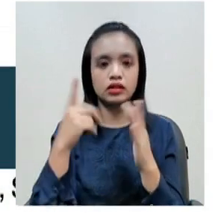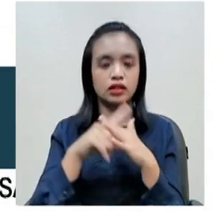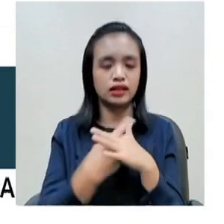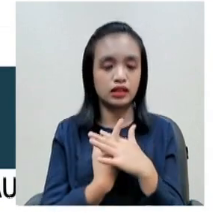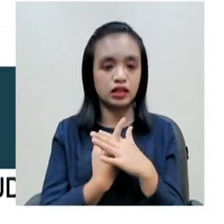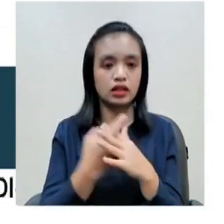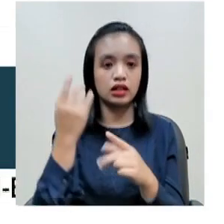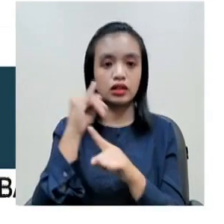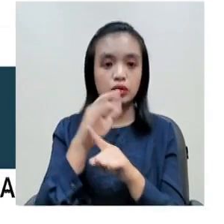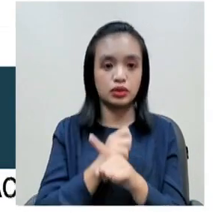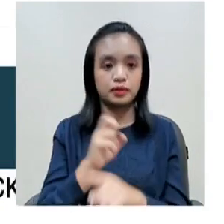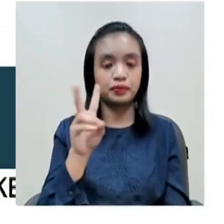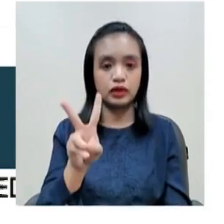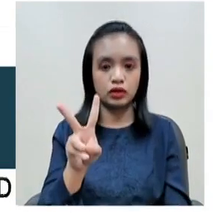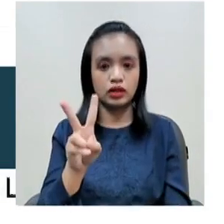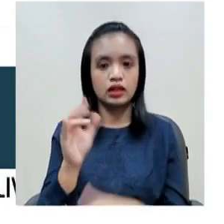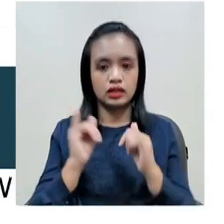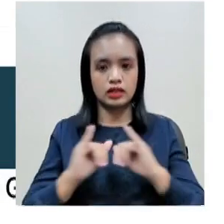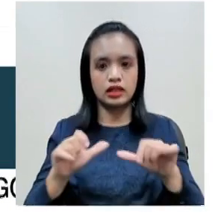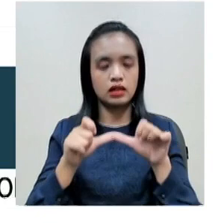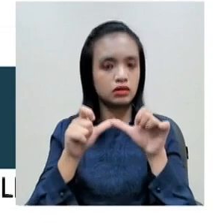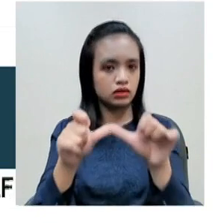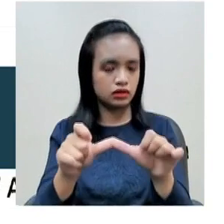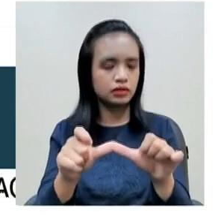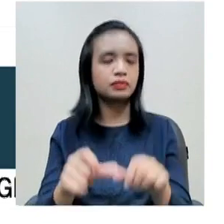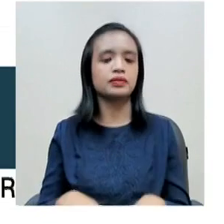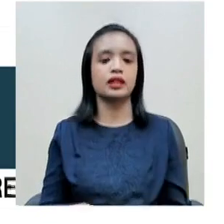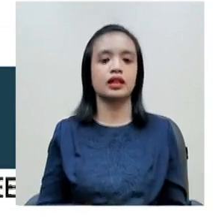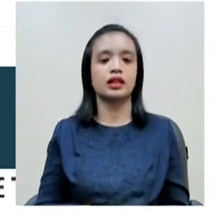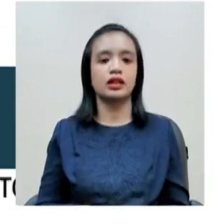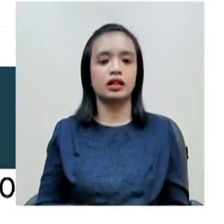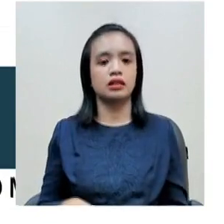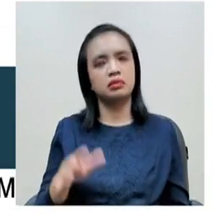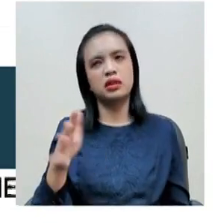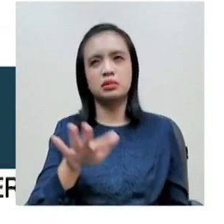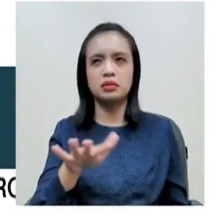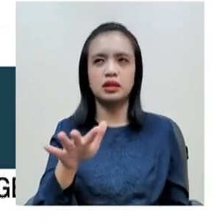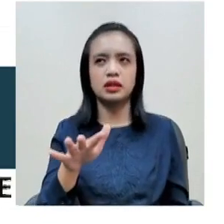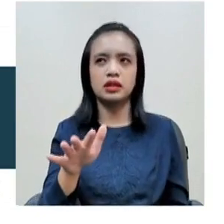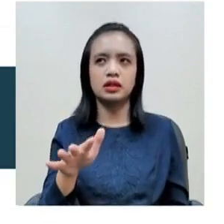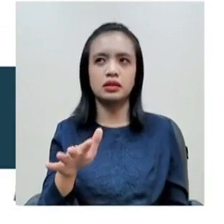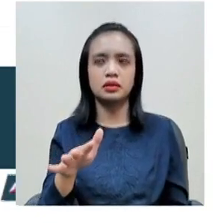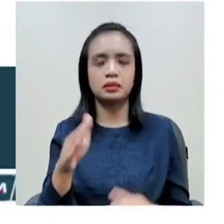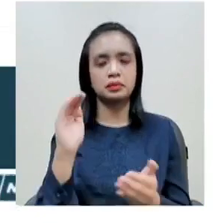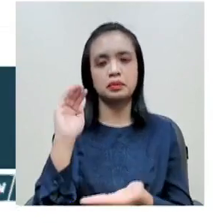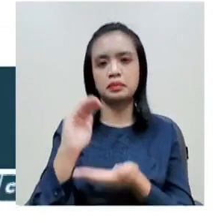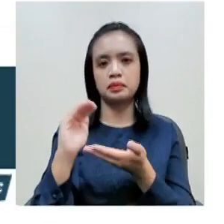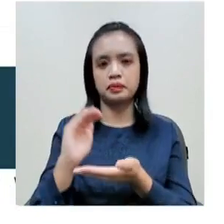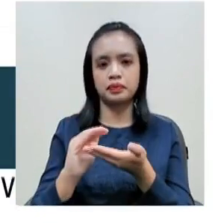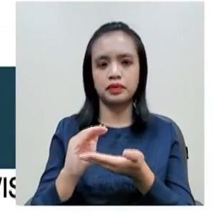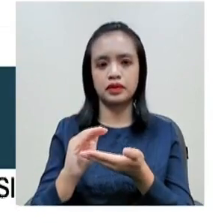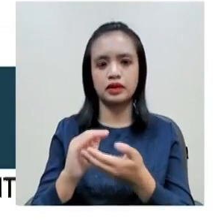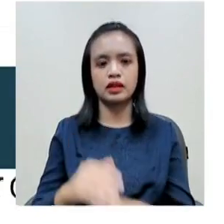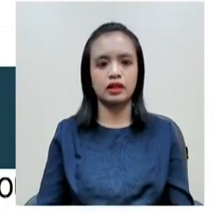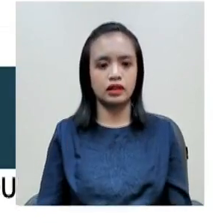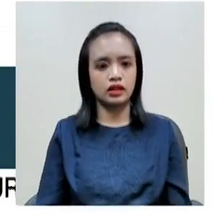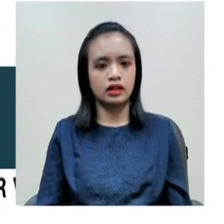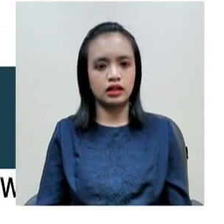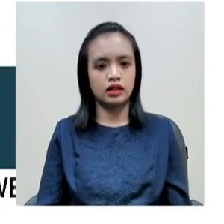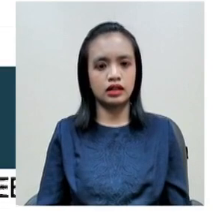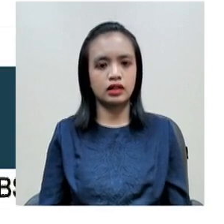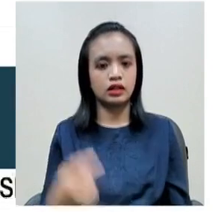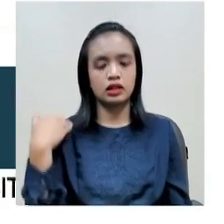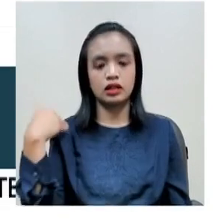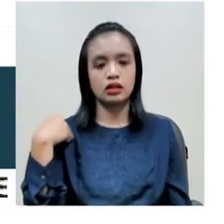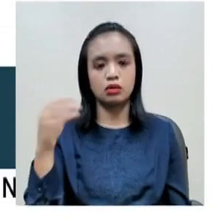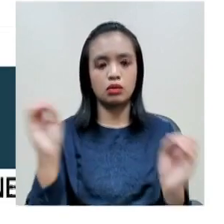started recording last June 2, which is still ongoing, has more or less been decreasing already in strength. Okay. We have not recorded